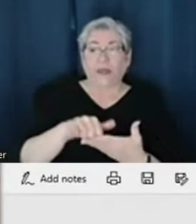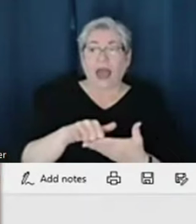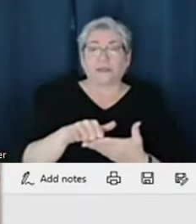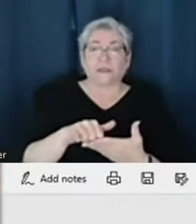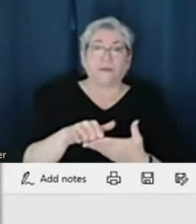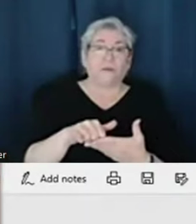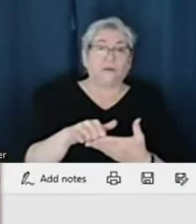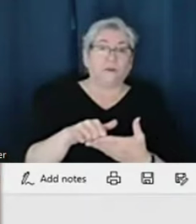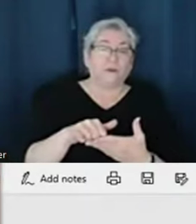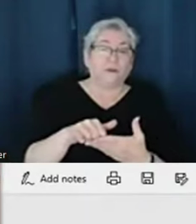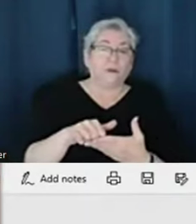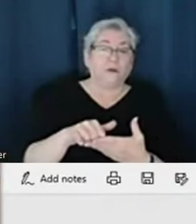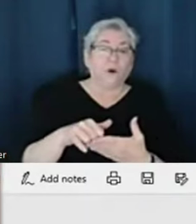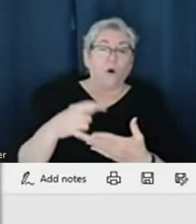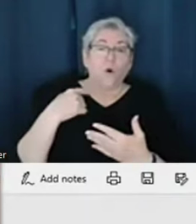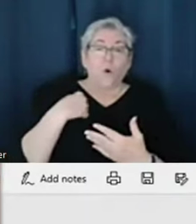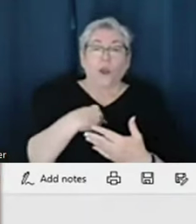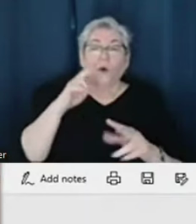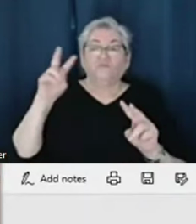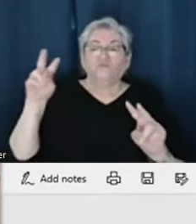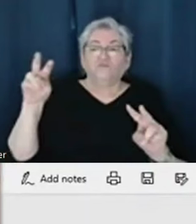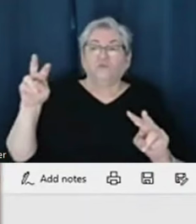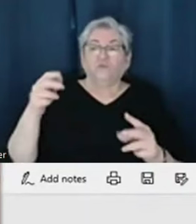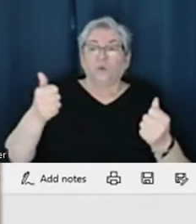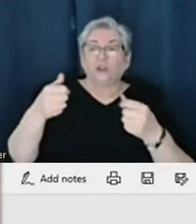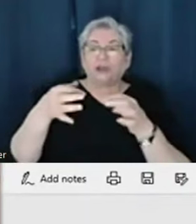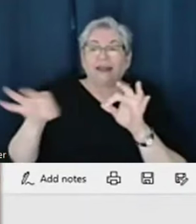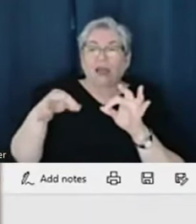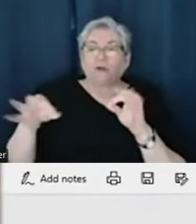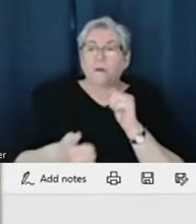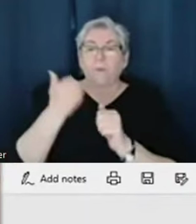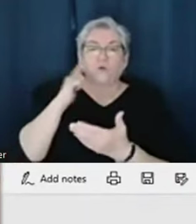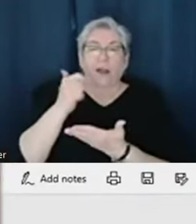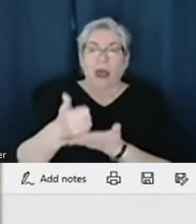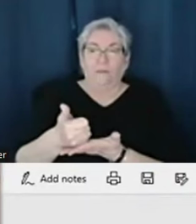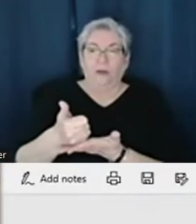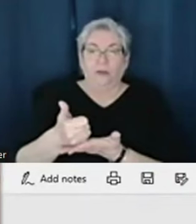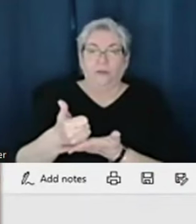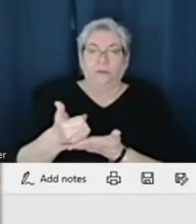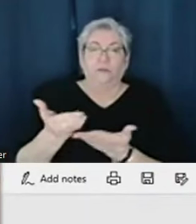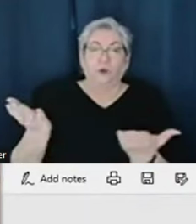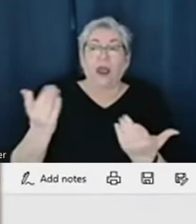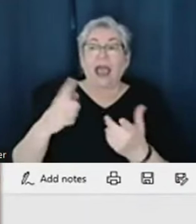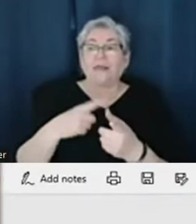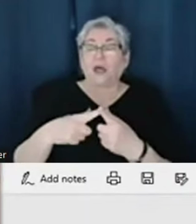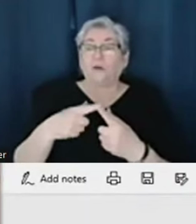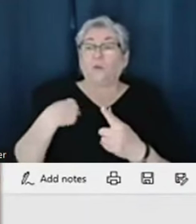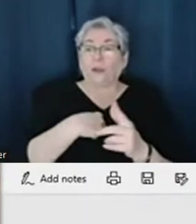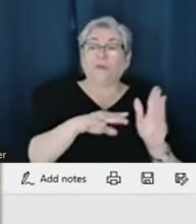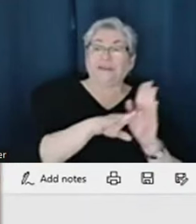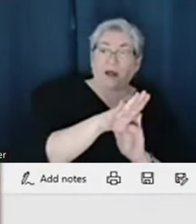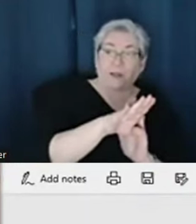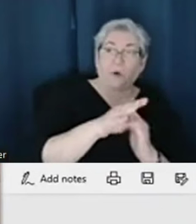look at is what languages would be the most helpful, and then when those would be developed, we would make sure to disseminate